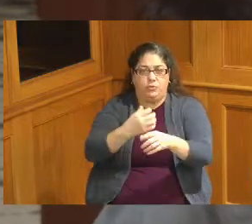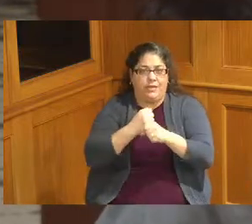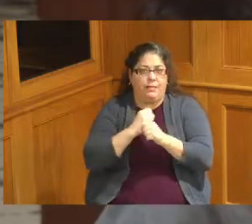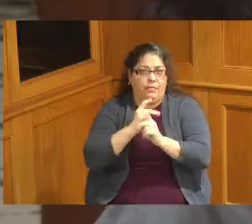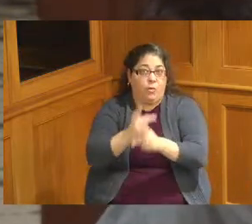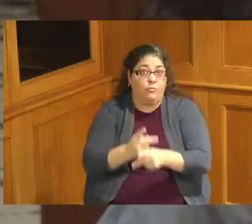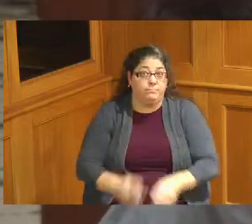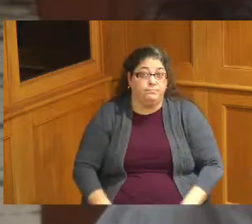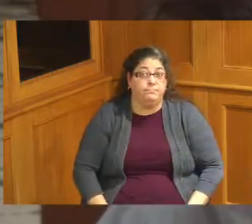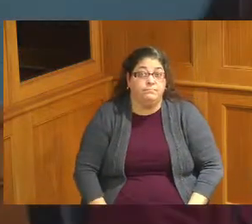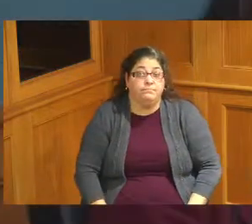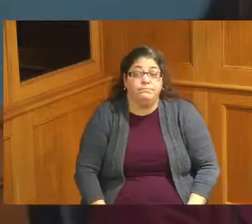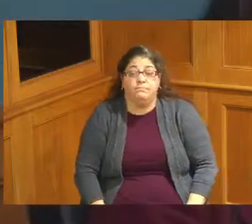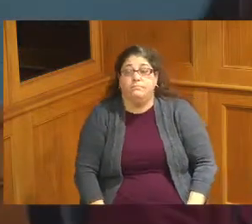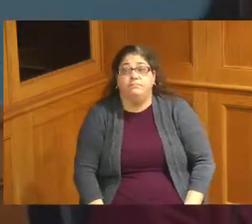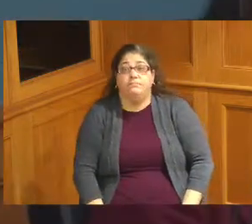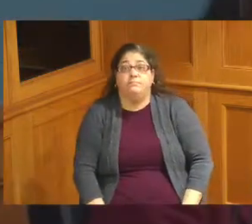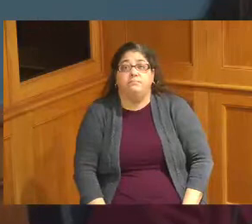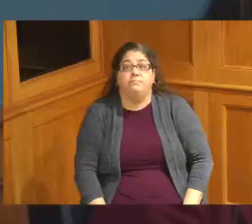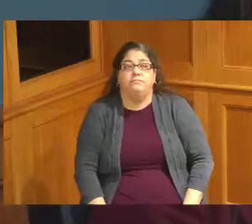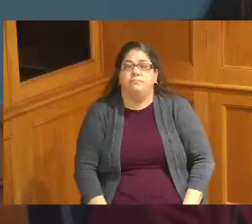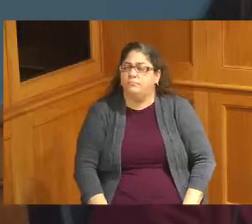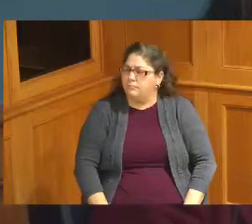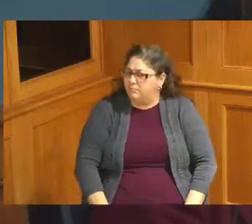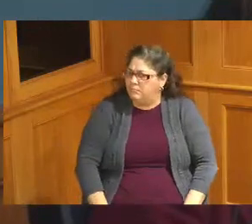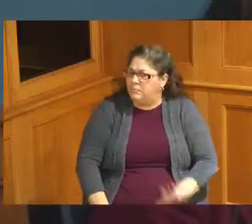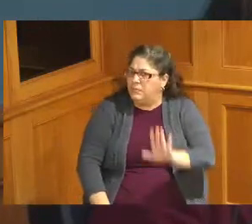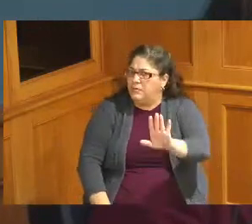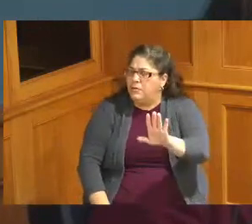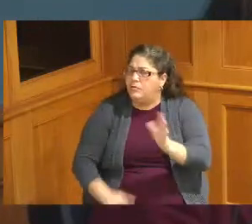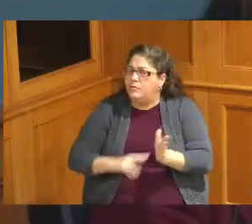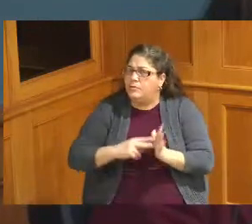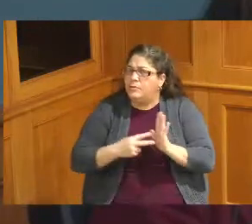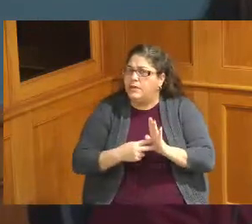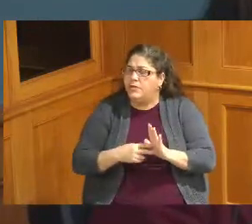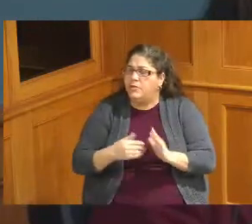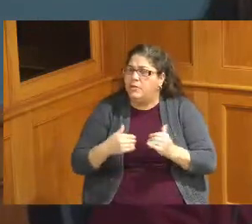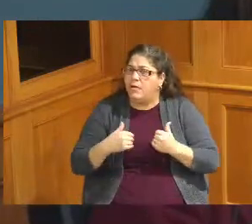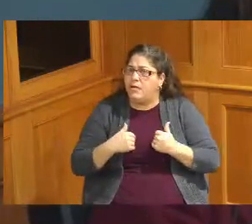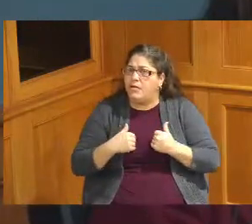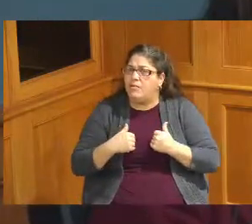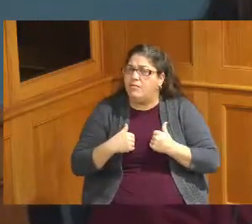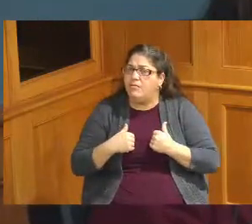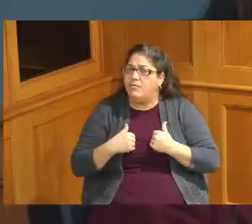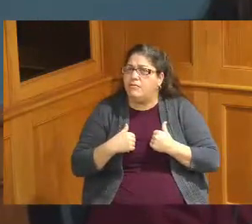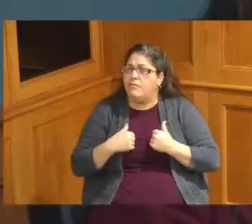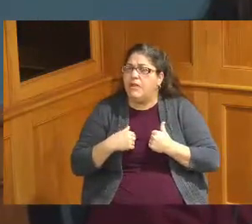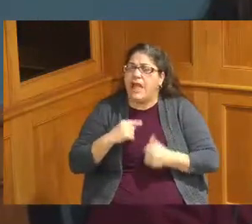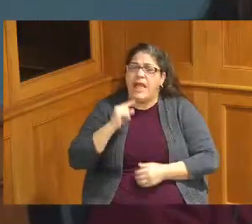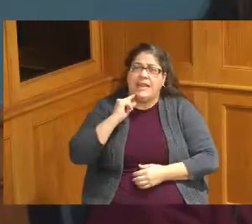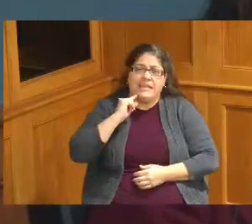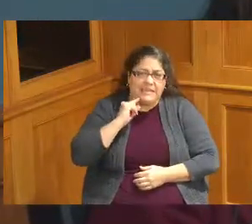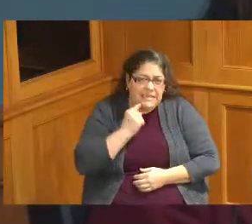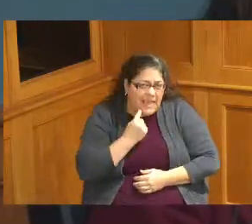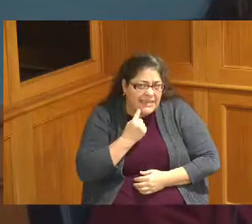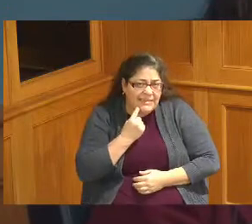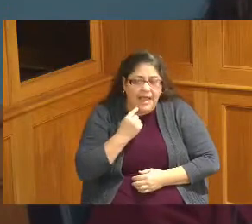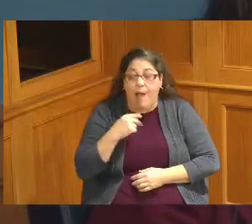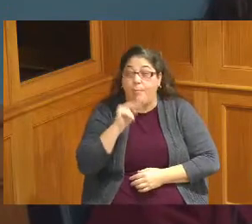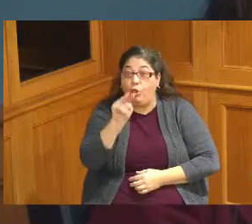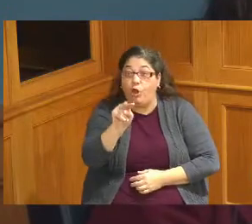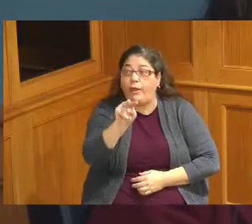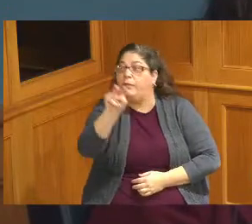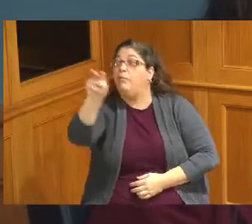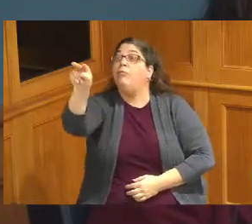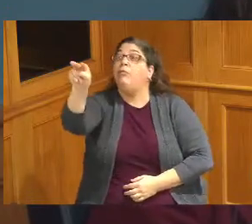Okay. So if you have a big intensive, I guess I'm looking at you guys back,